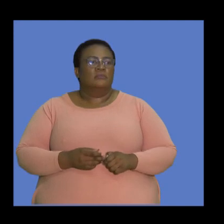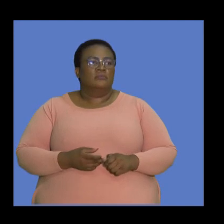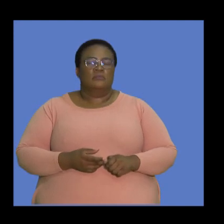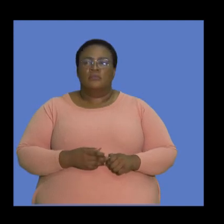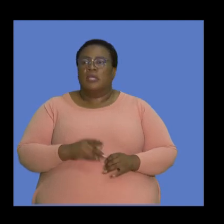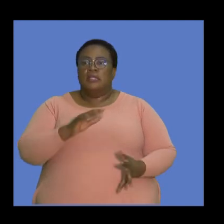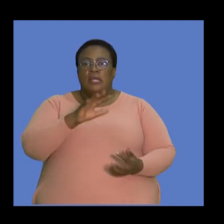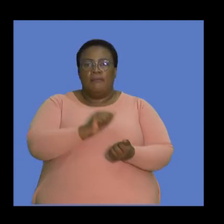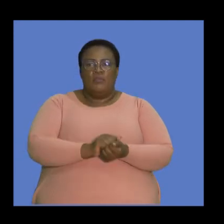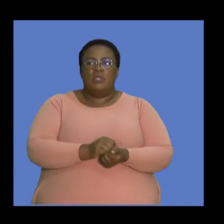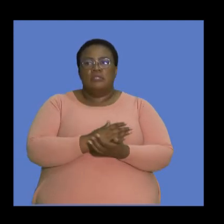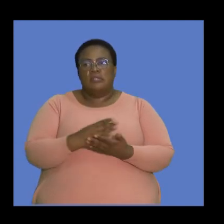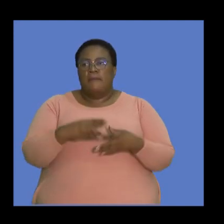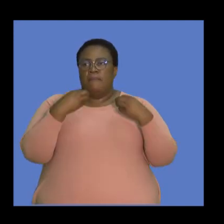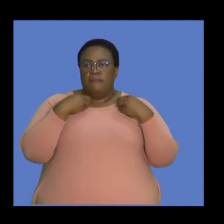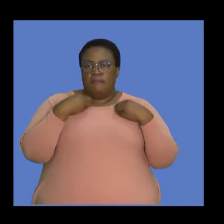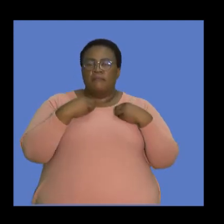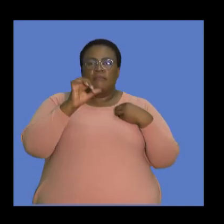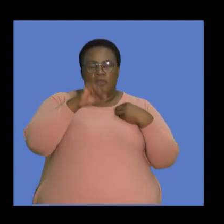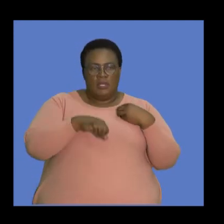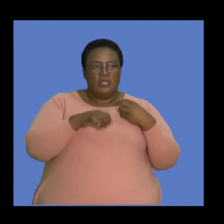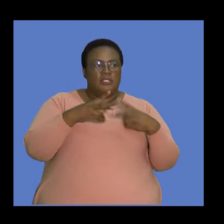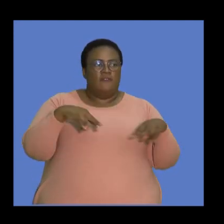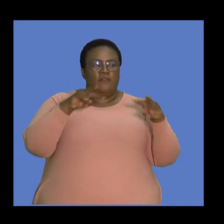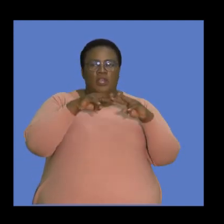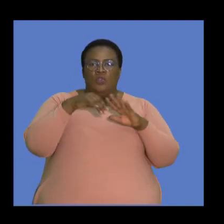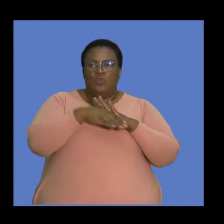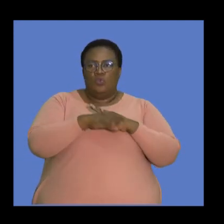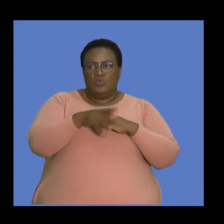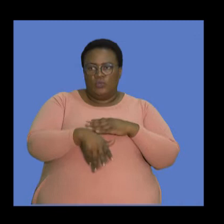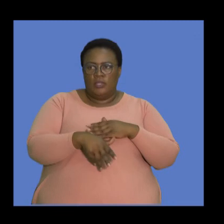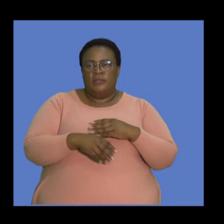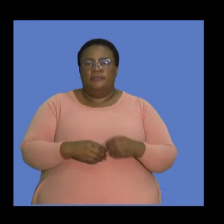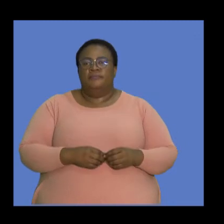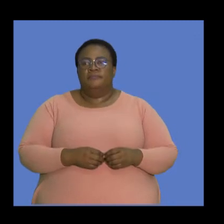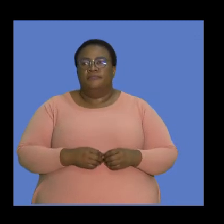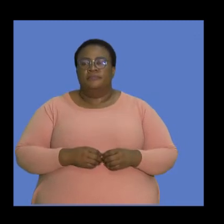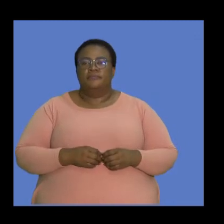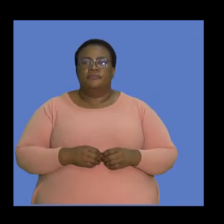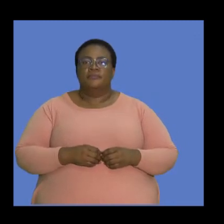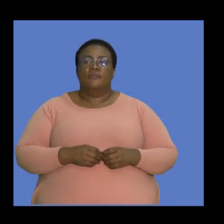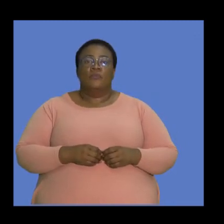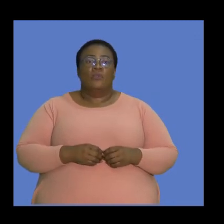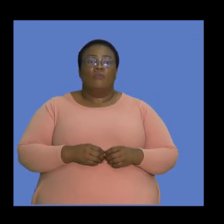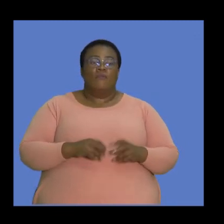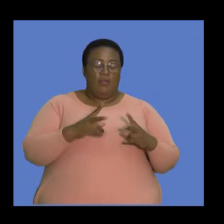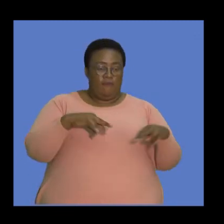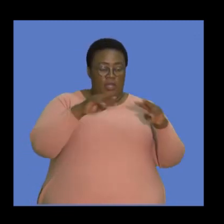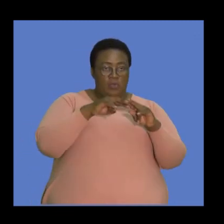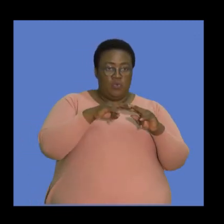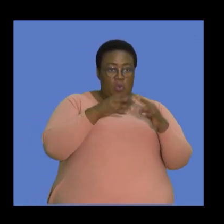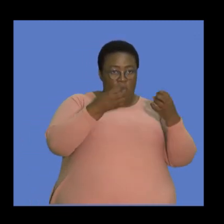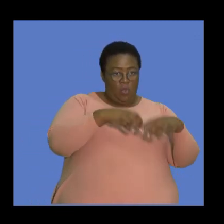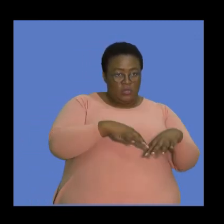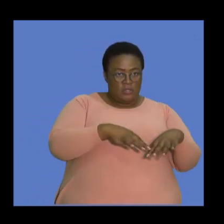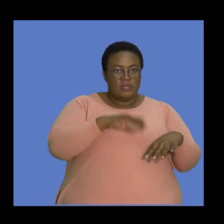depreciation. Then a quick summary is certain assets definitely do lose value over time, and this loss